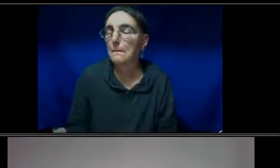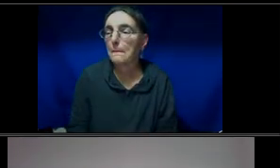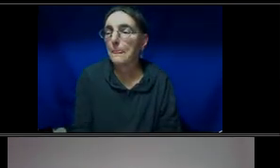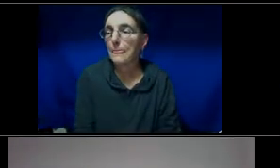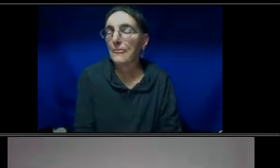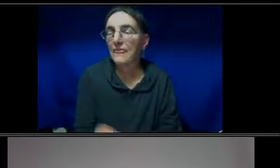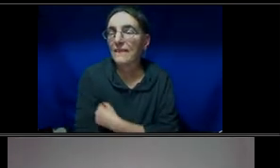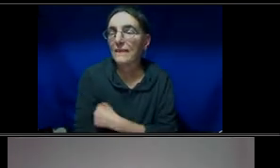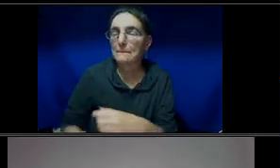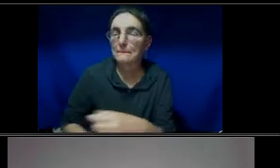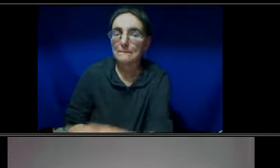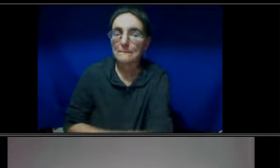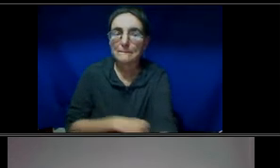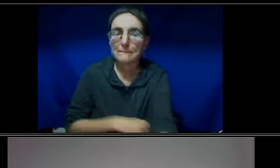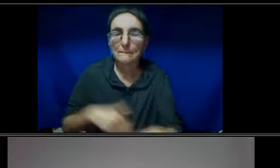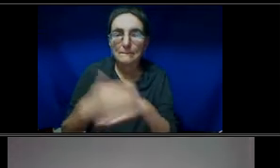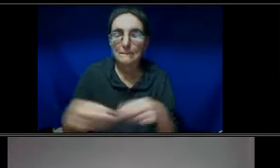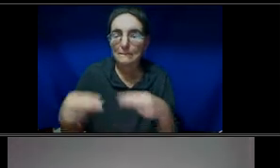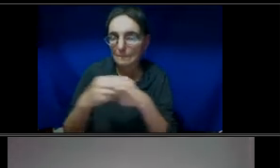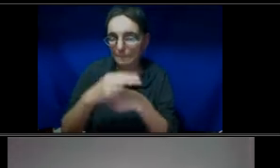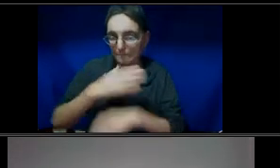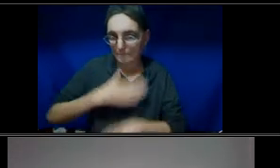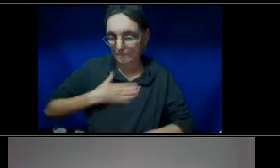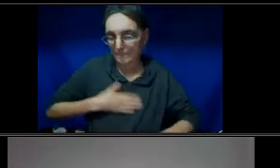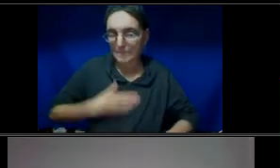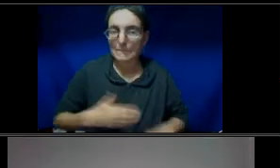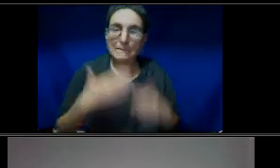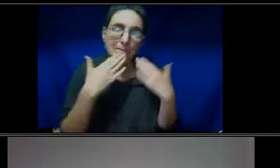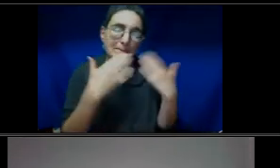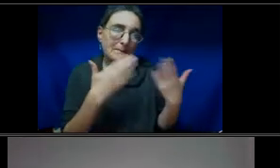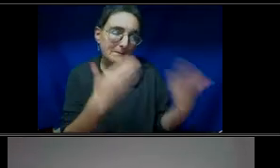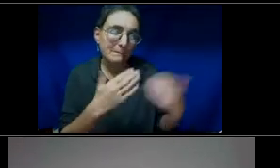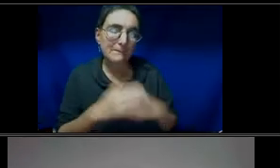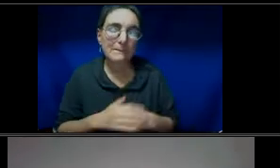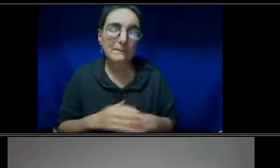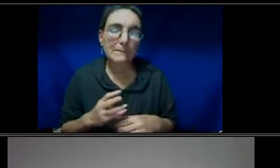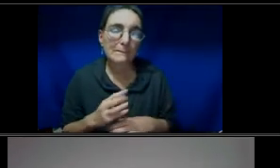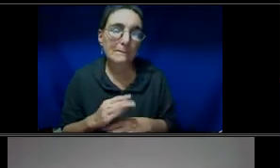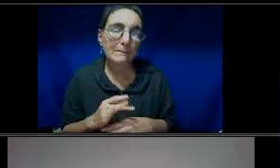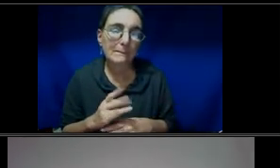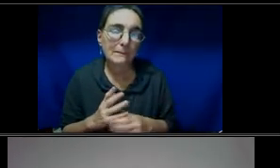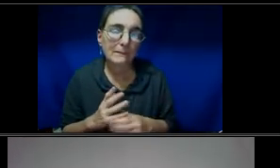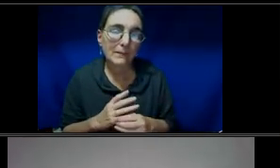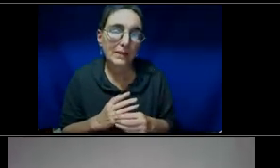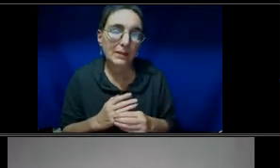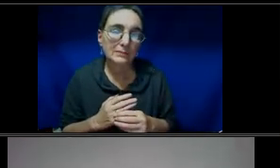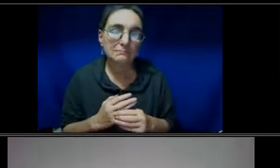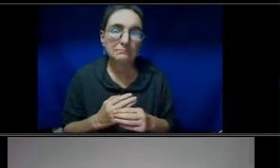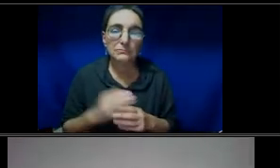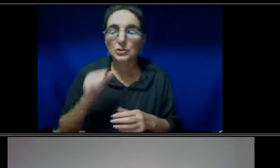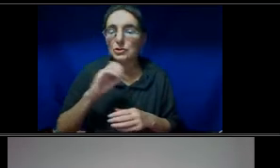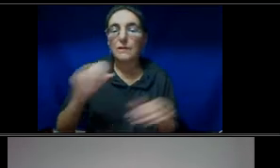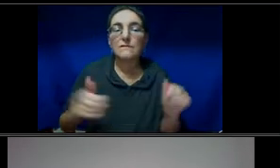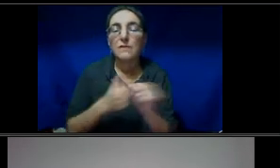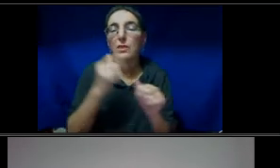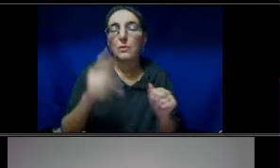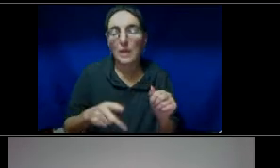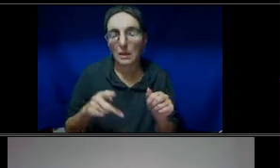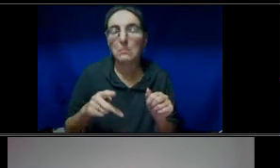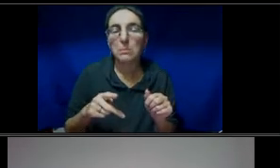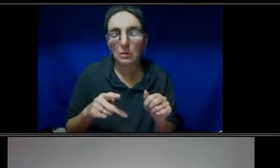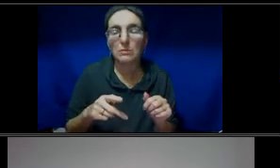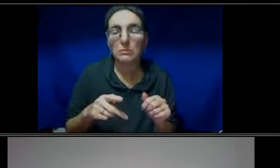Next slide, please. Thank you. Thank you, Avital. So just kind of following up, and this is going to